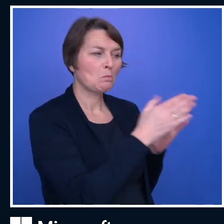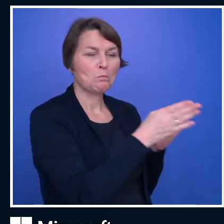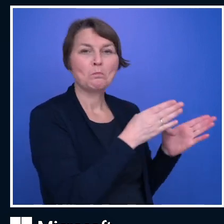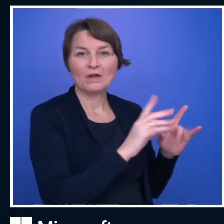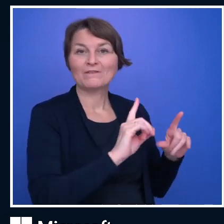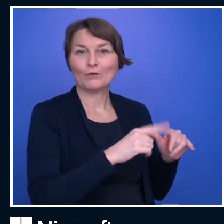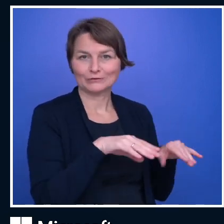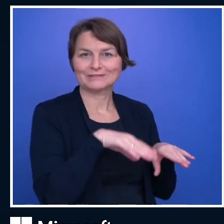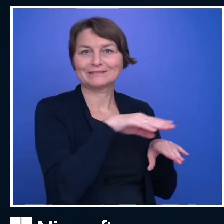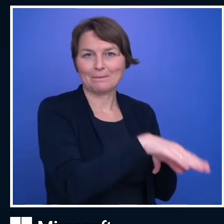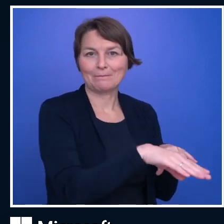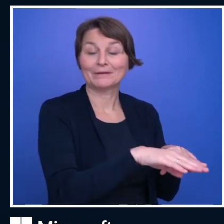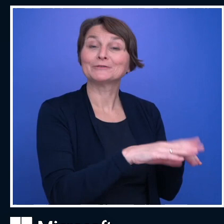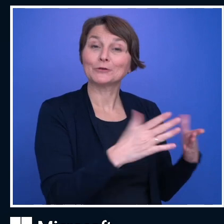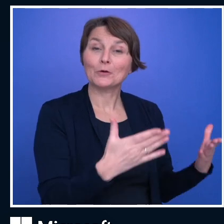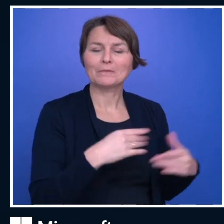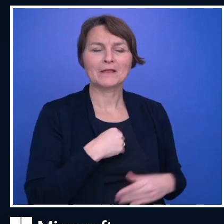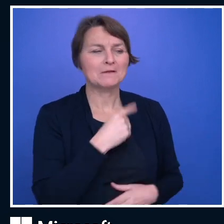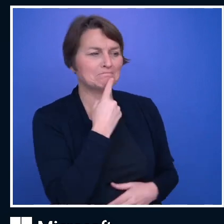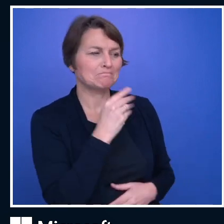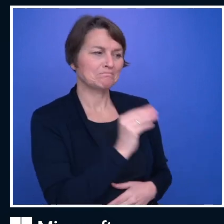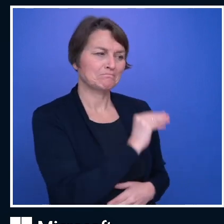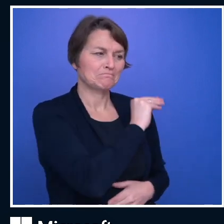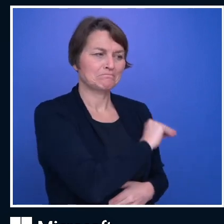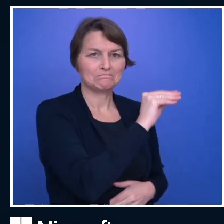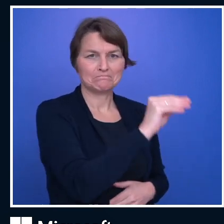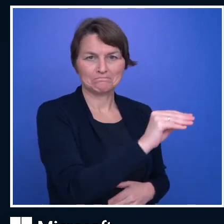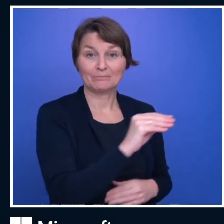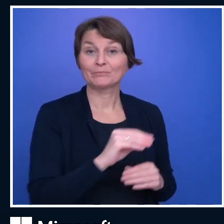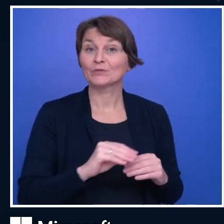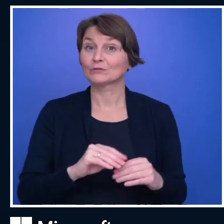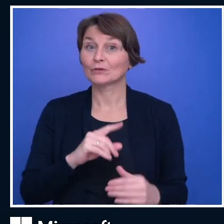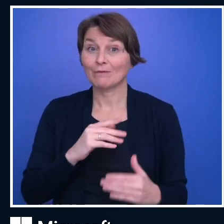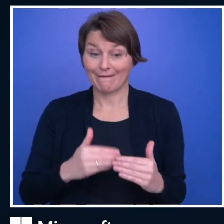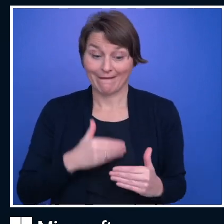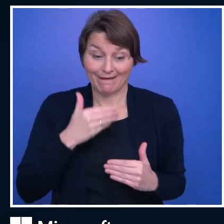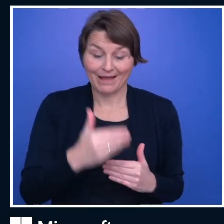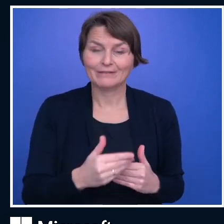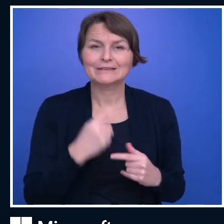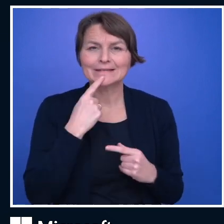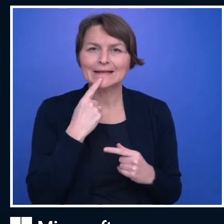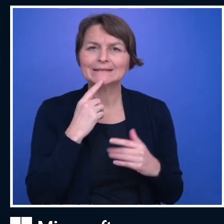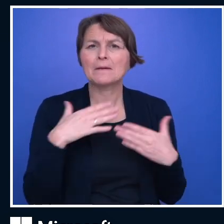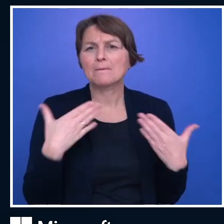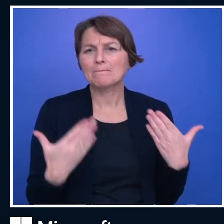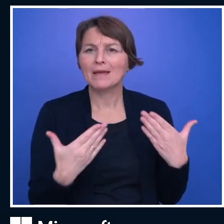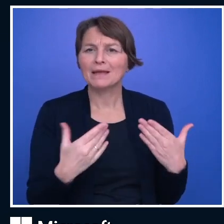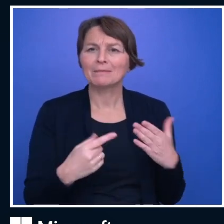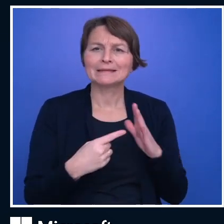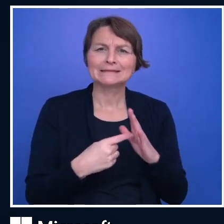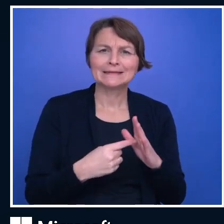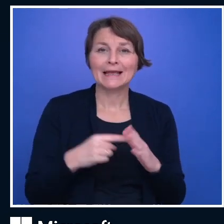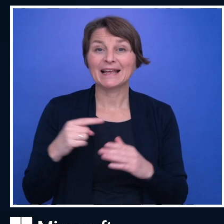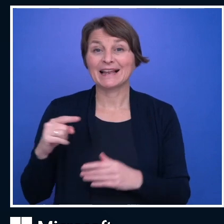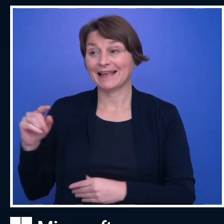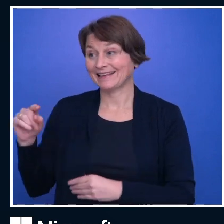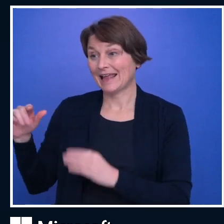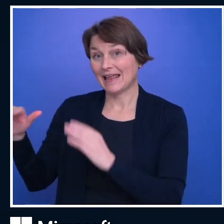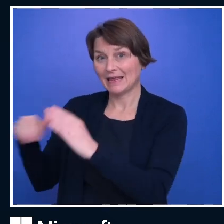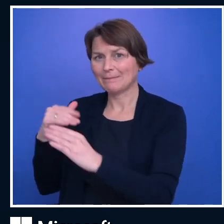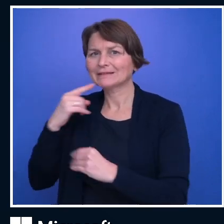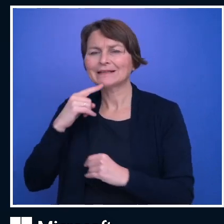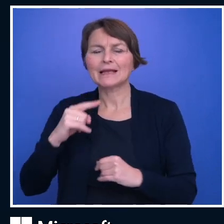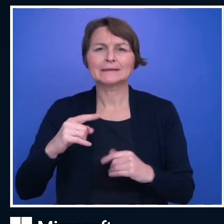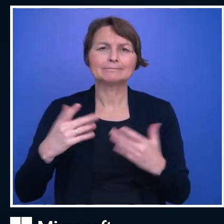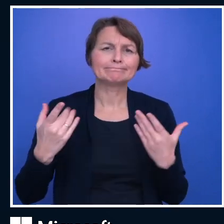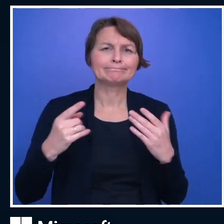prior probability. Now, after that, say your mail just has two words, something like hello mother or hello friend or something like that. So let's just take an example of hello